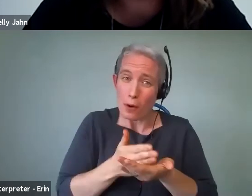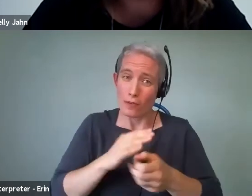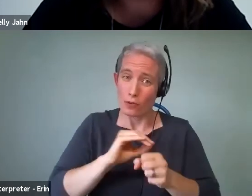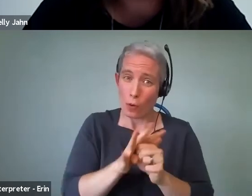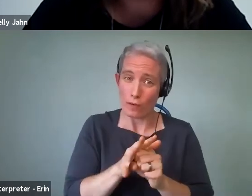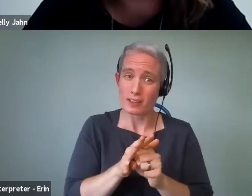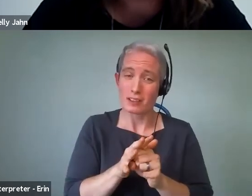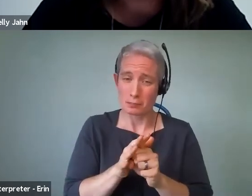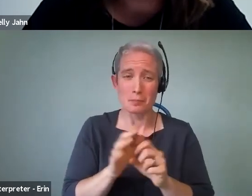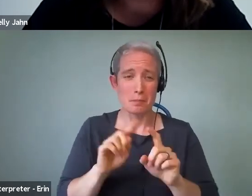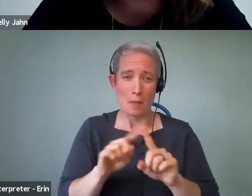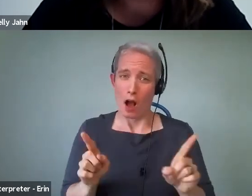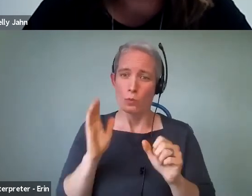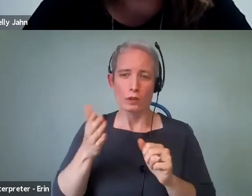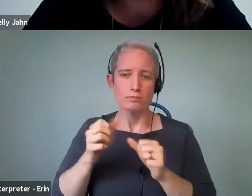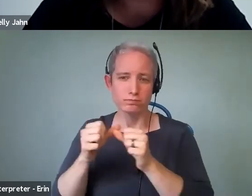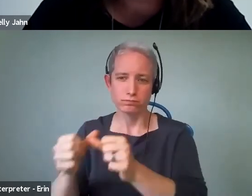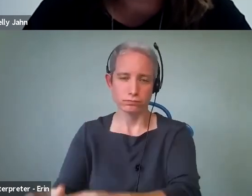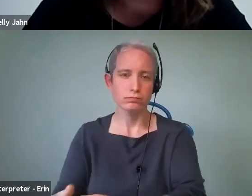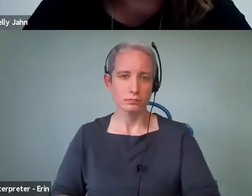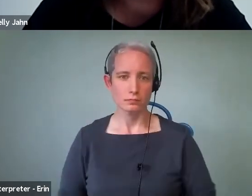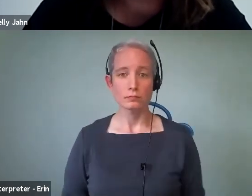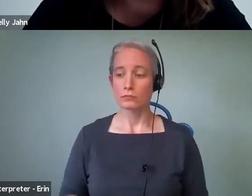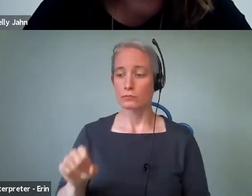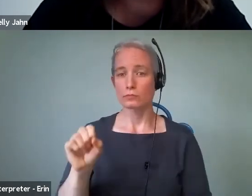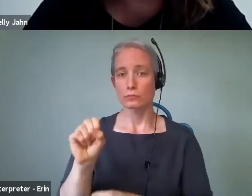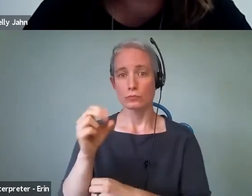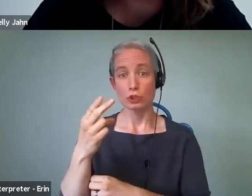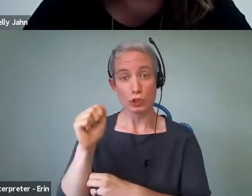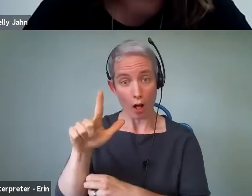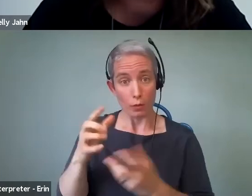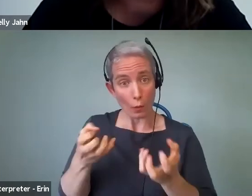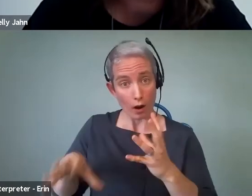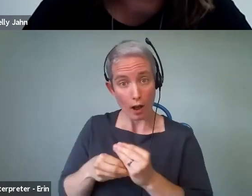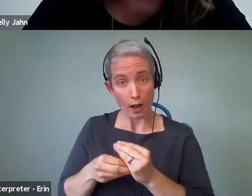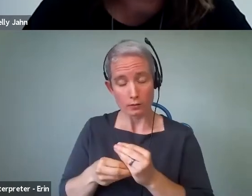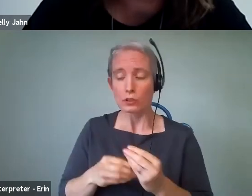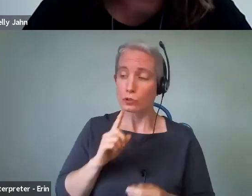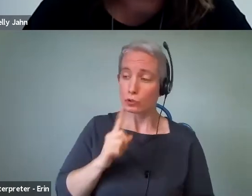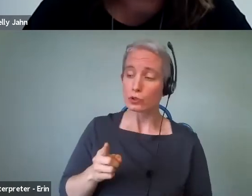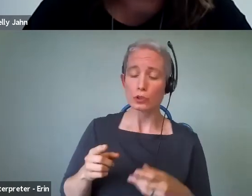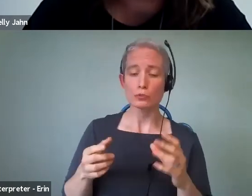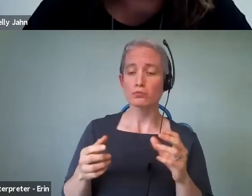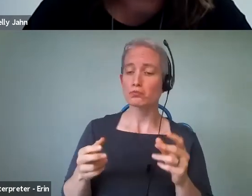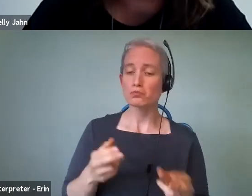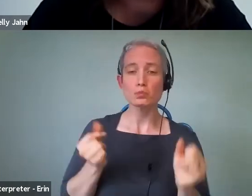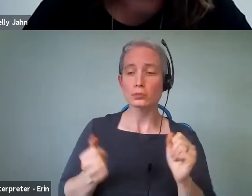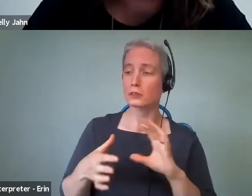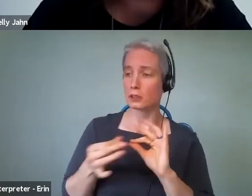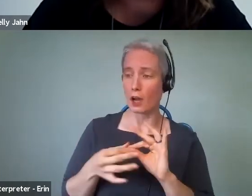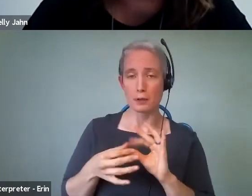Thank you. And Shal, do you have anything to add? Just a quick comment. I think I was very intrigued